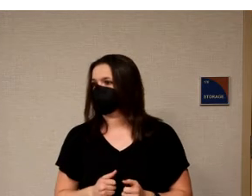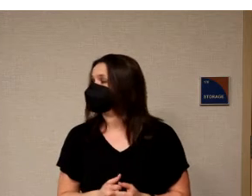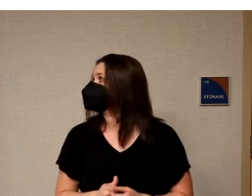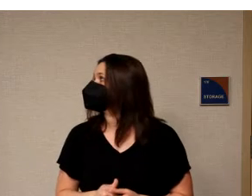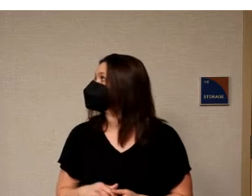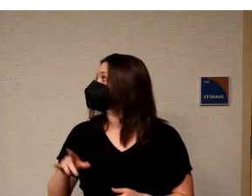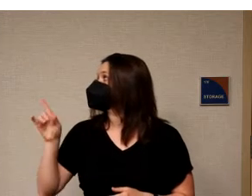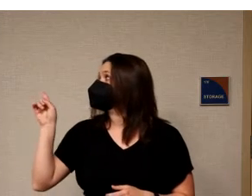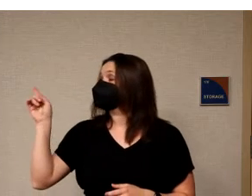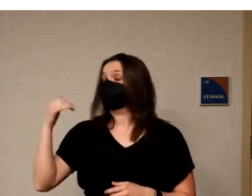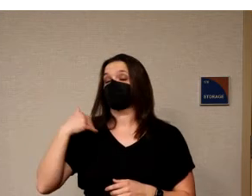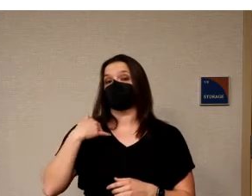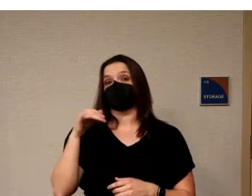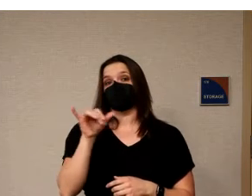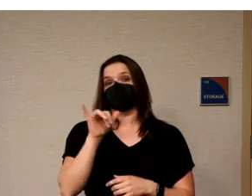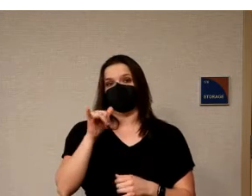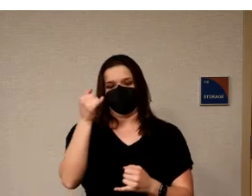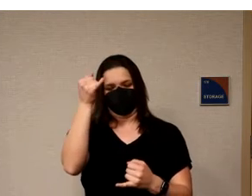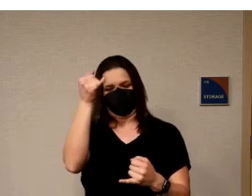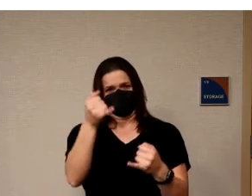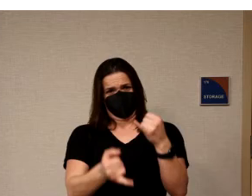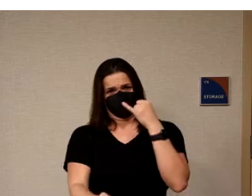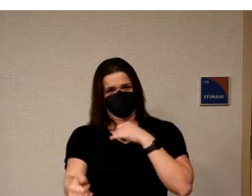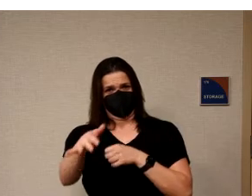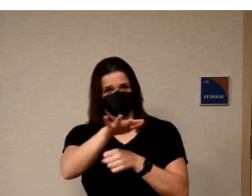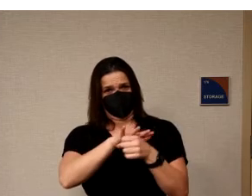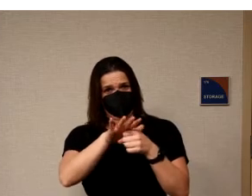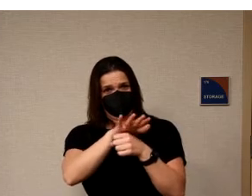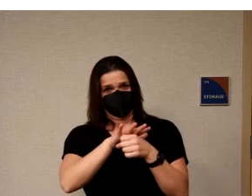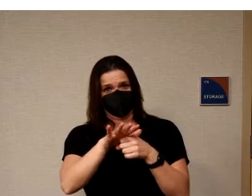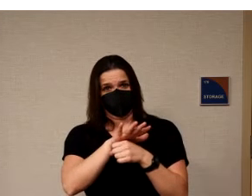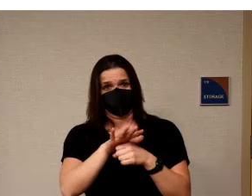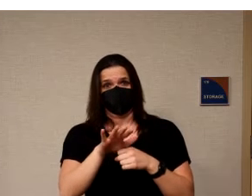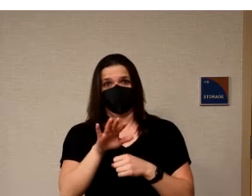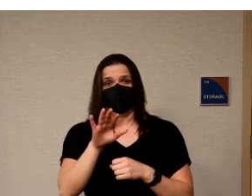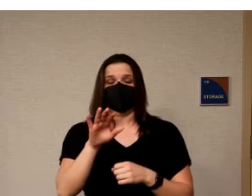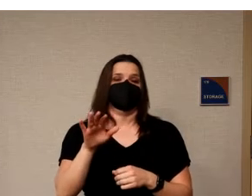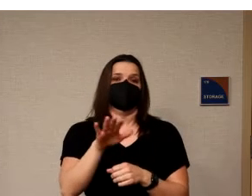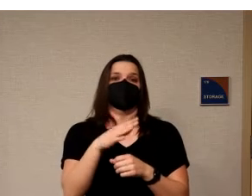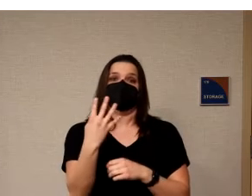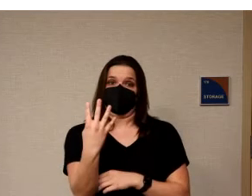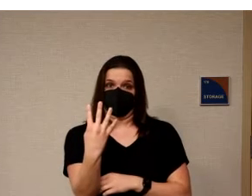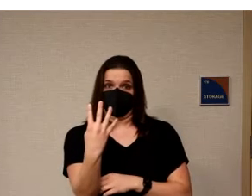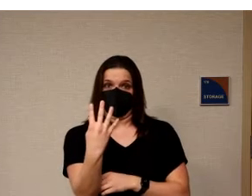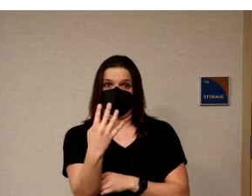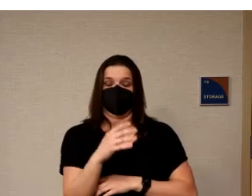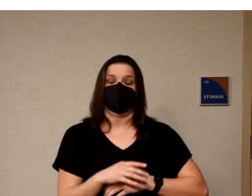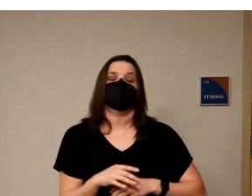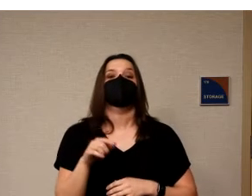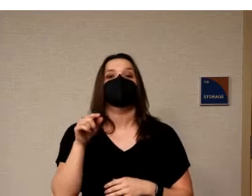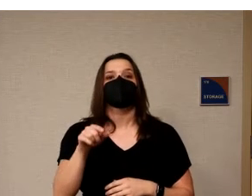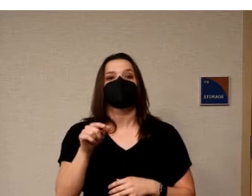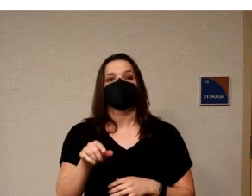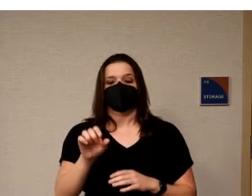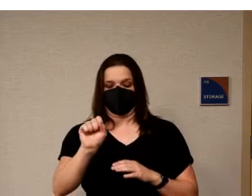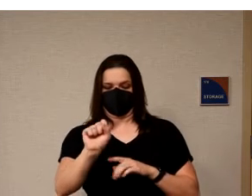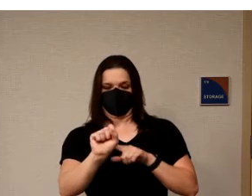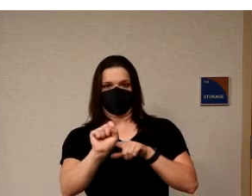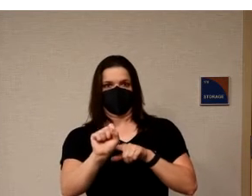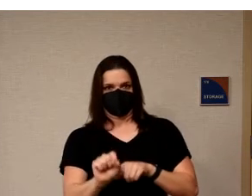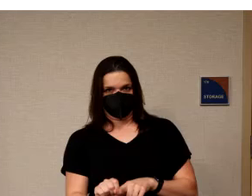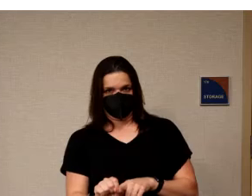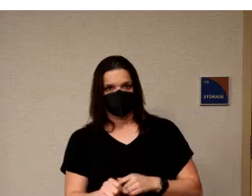And then we have this final district here for this scenario, District 4, taking up the southern